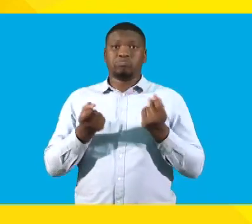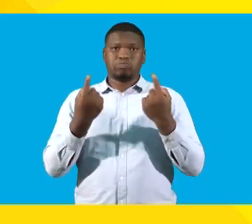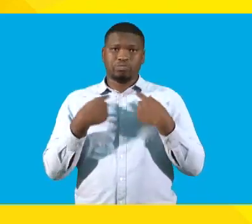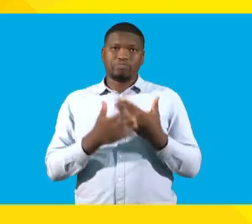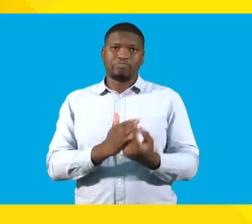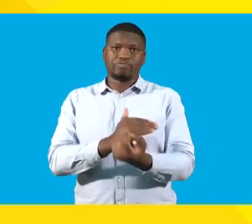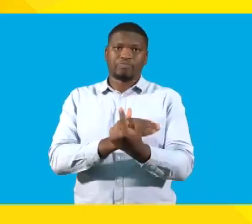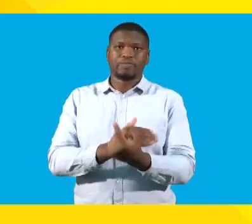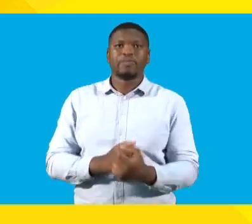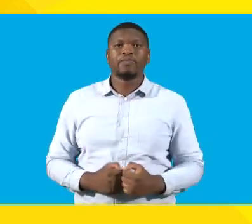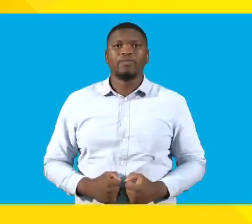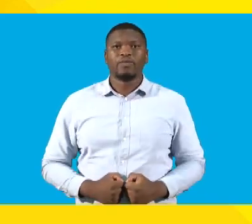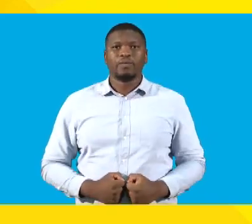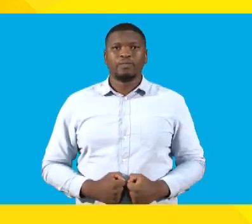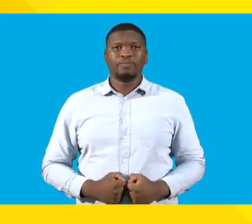muffled.